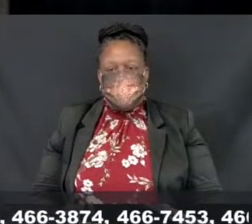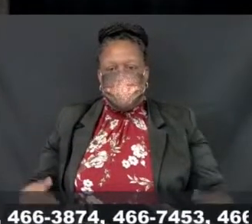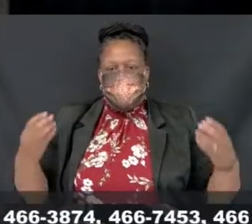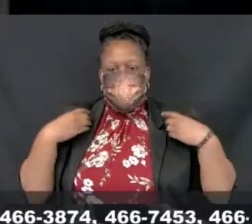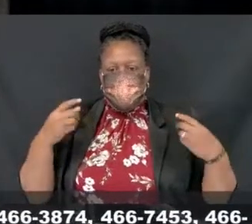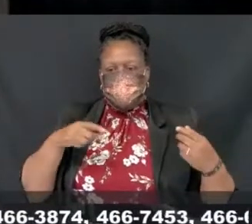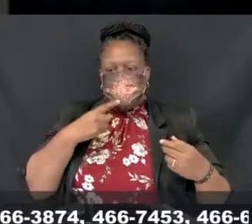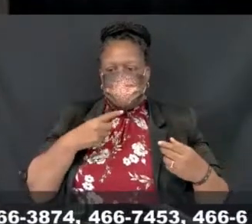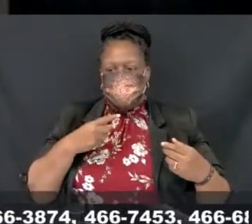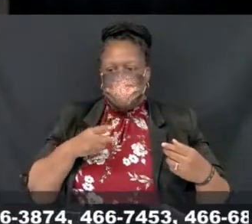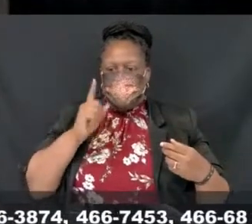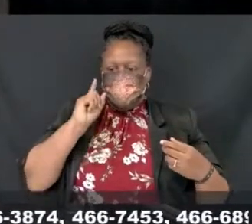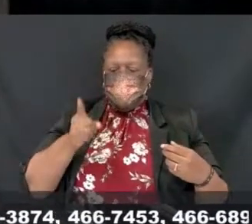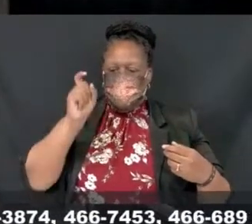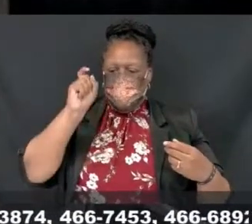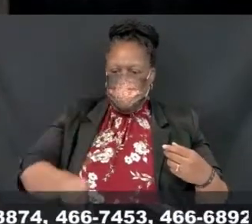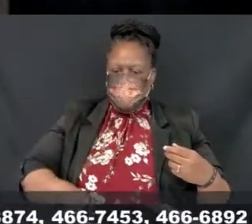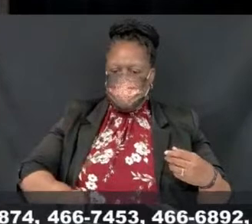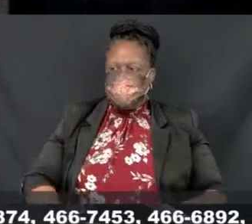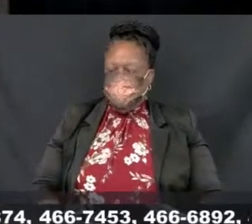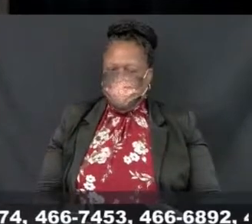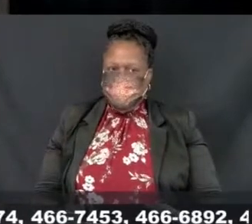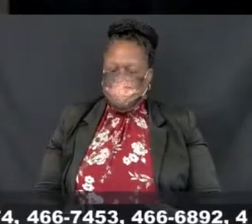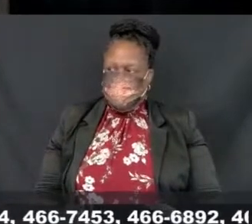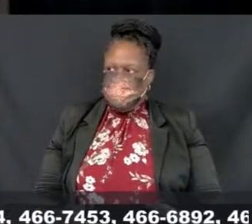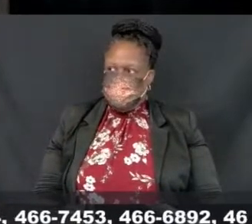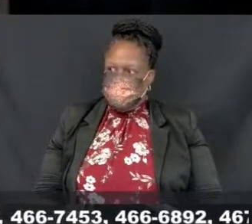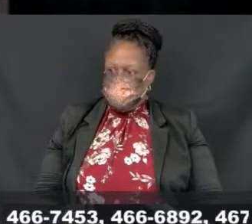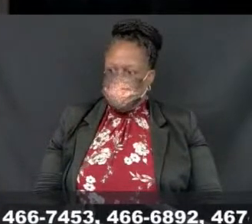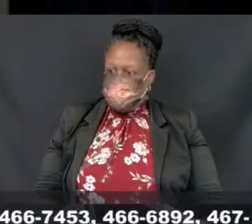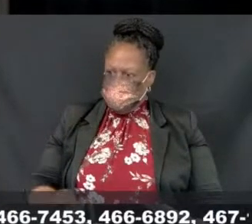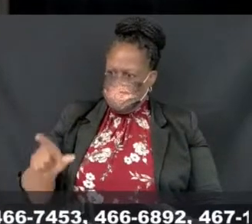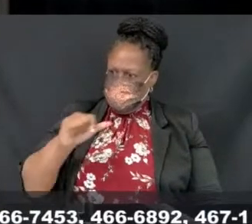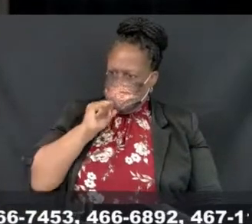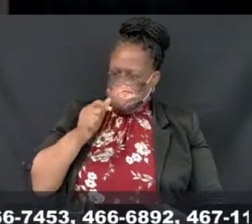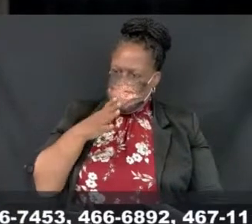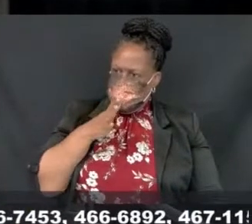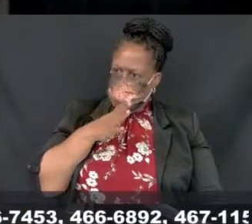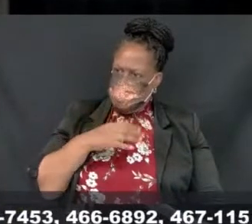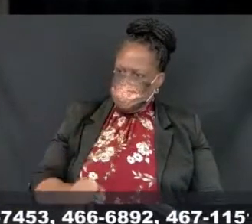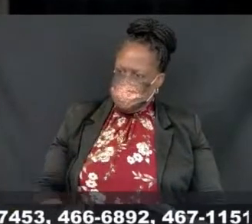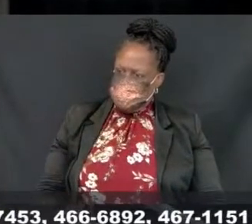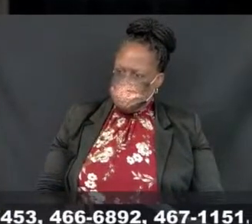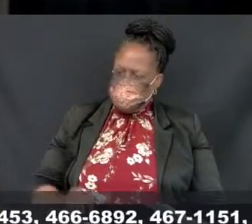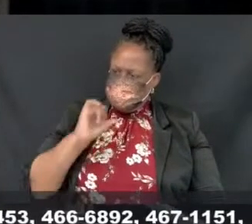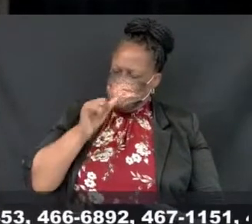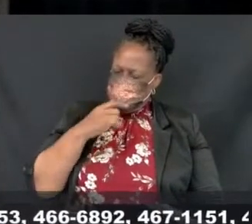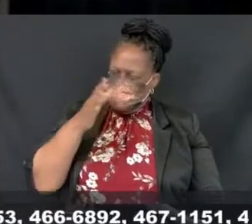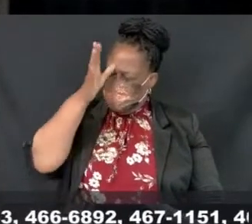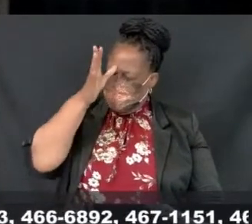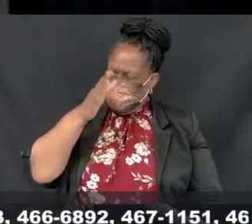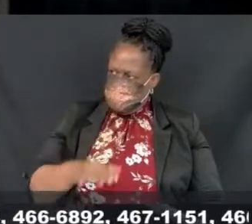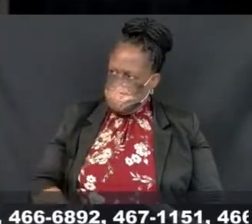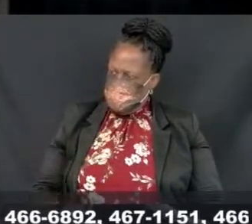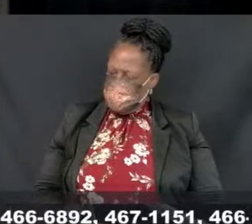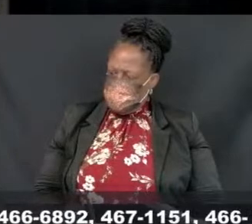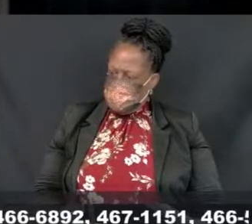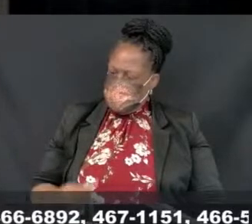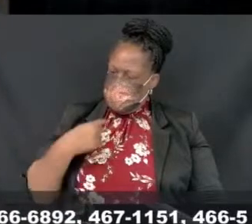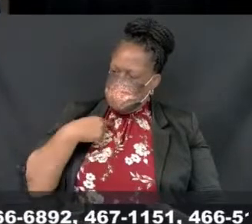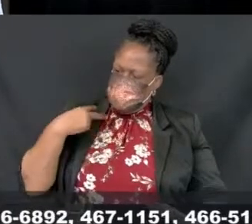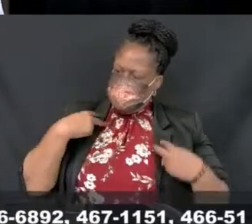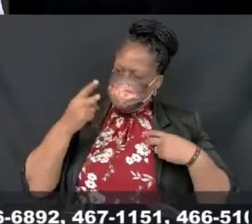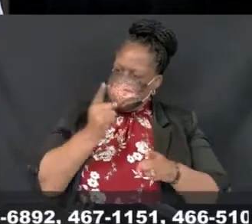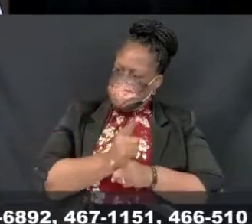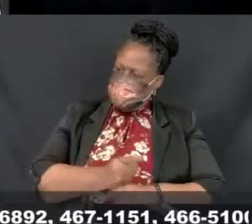people see it as, an encroachment on their rights and their freedoms.